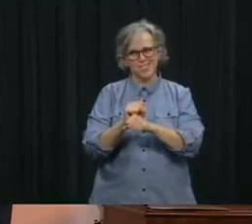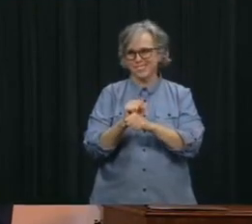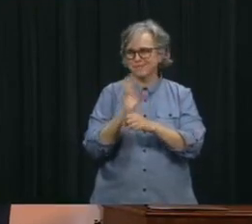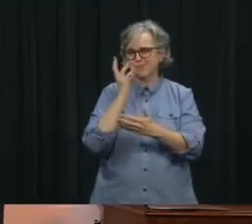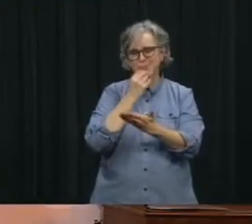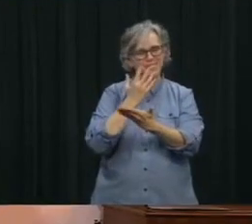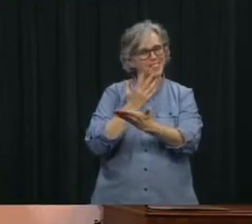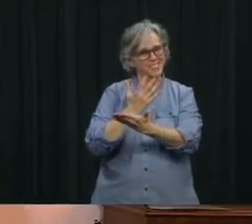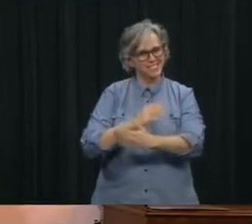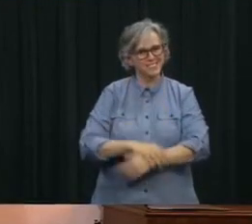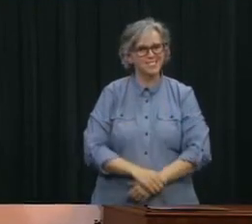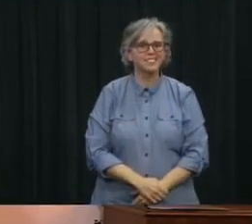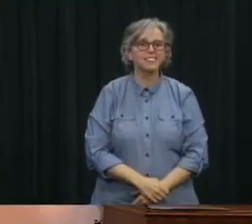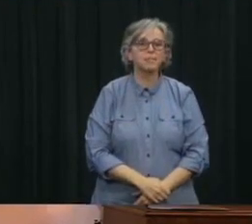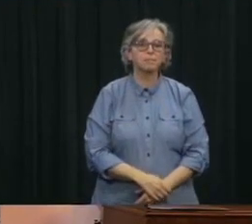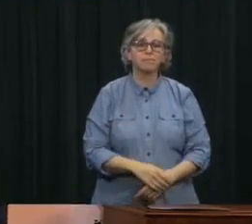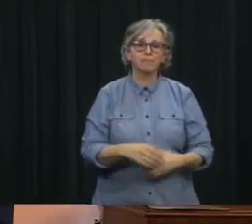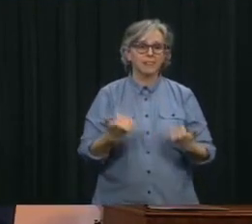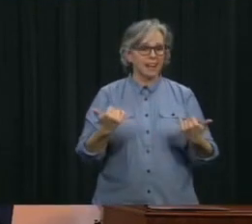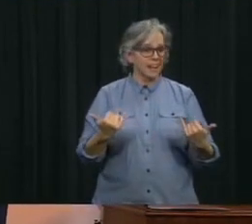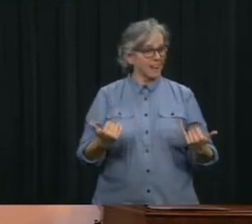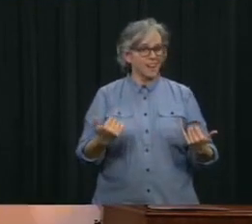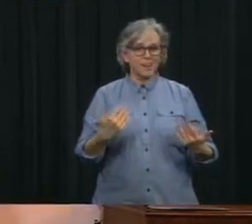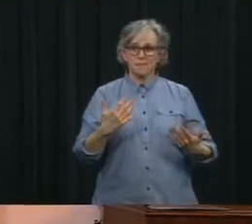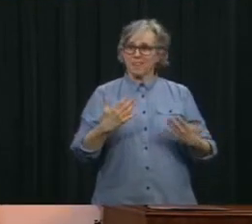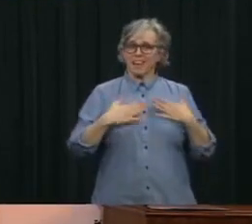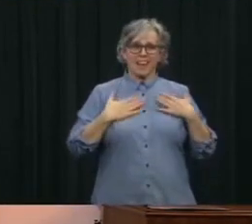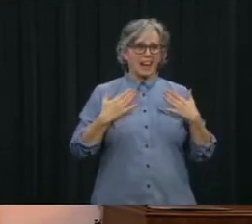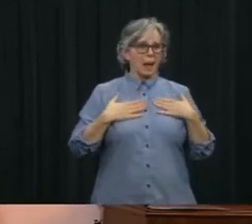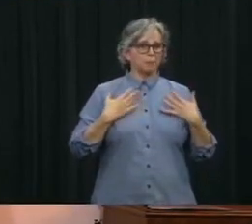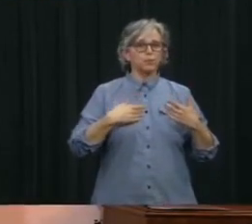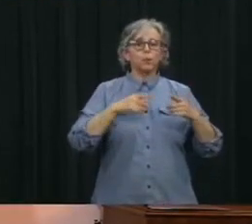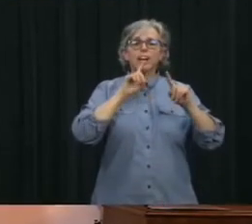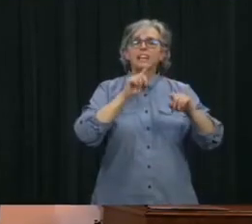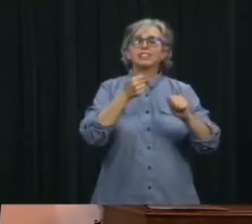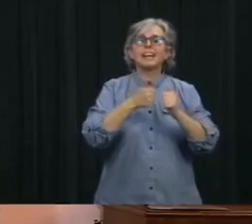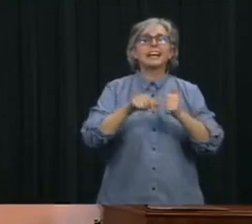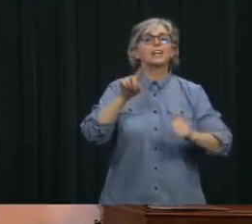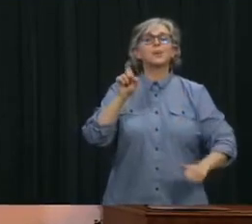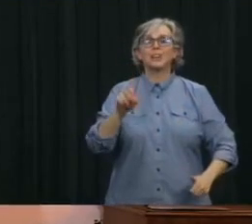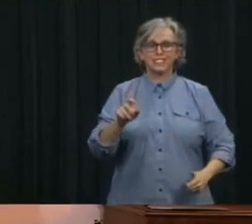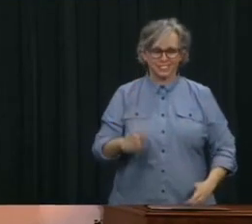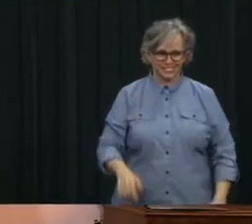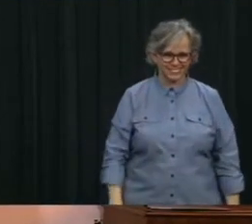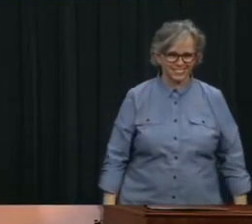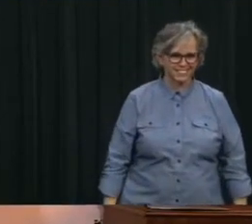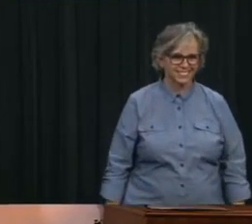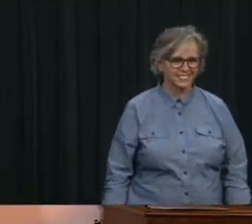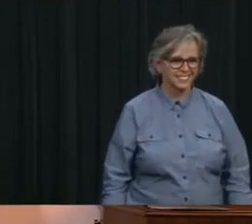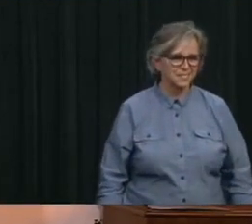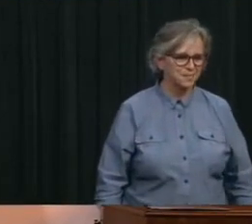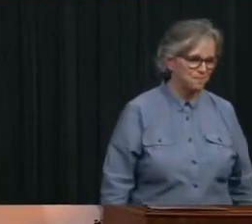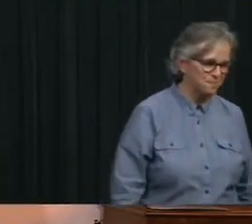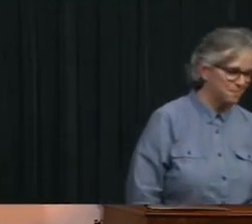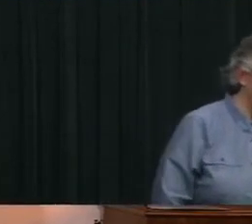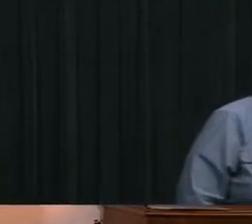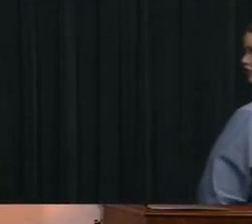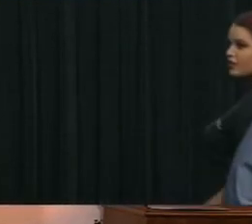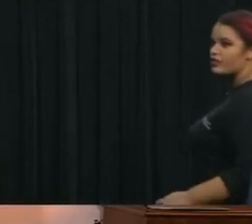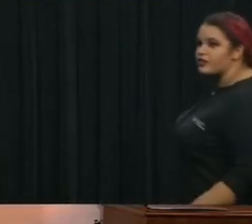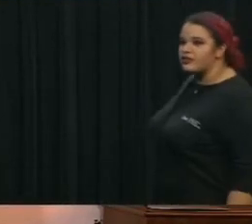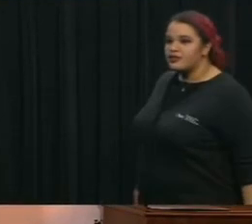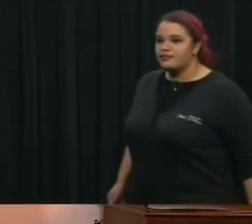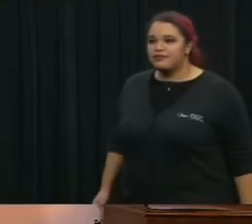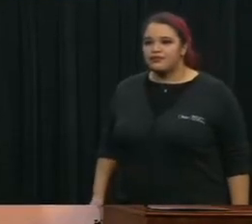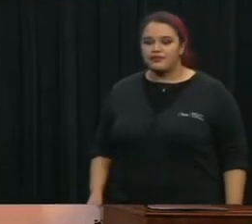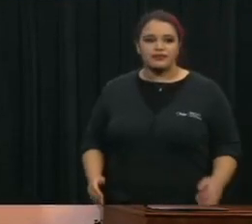Wonderful. Be happy to respond to questions. Thank you, Governor. Jim Province with the Toledo Blade. You mentioned that